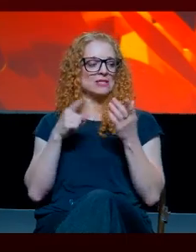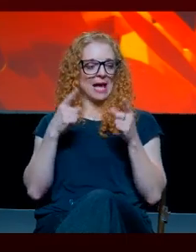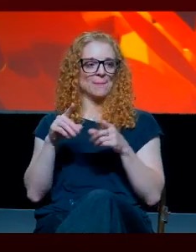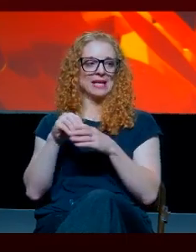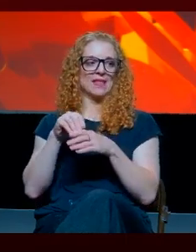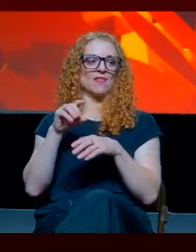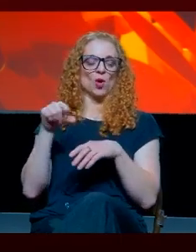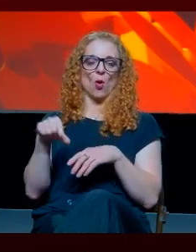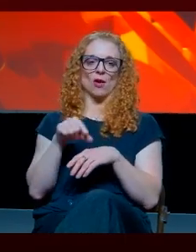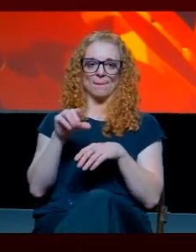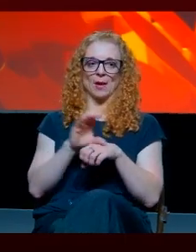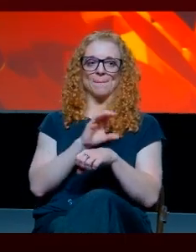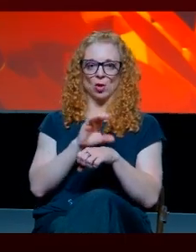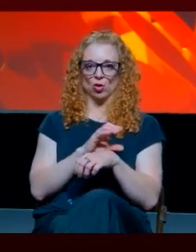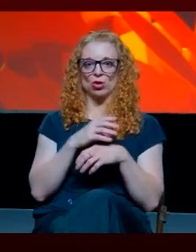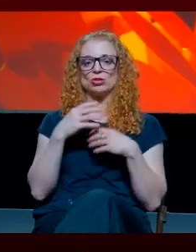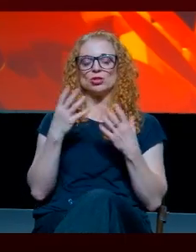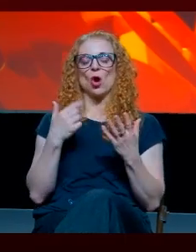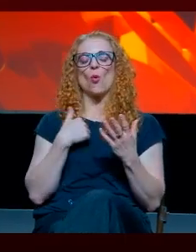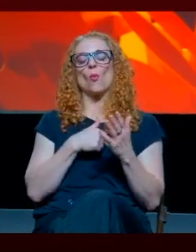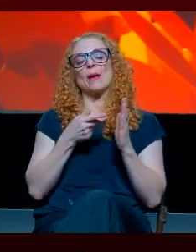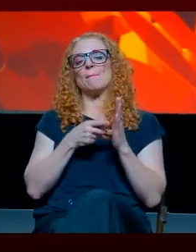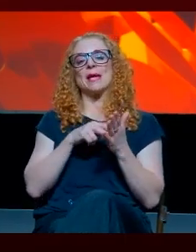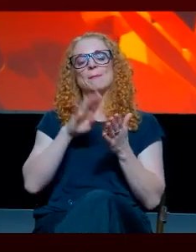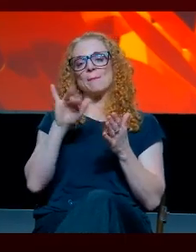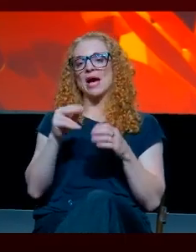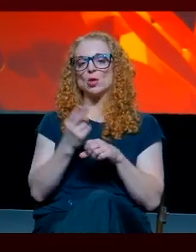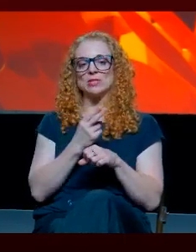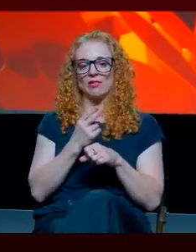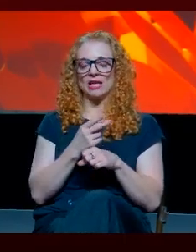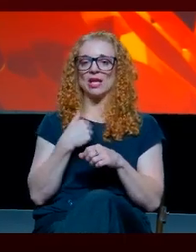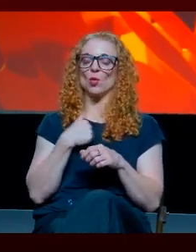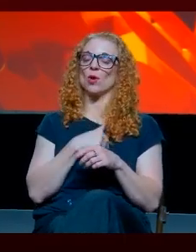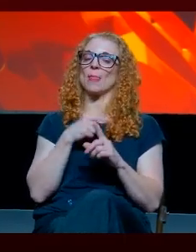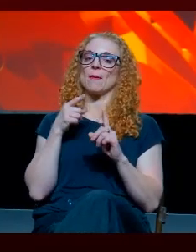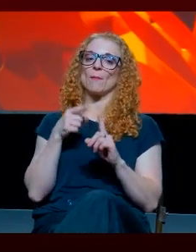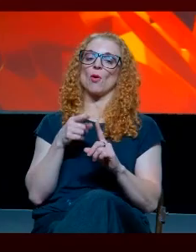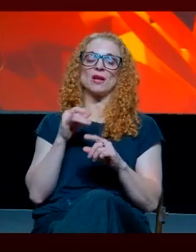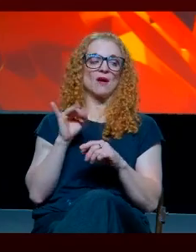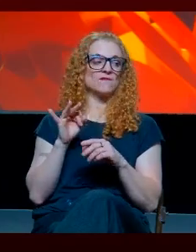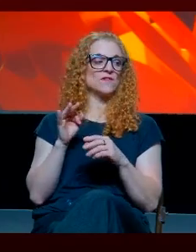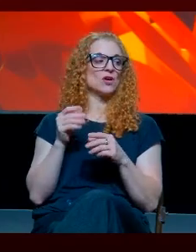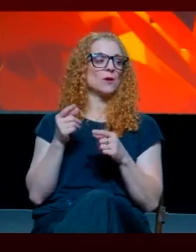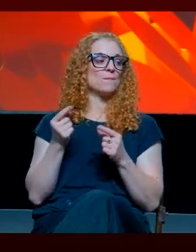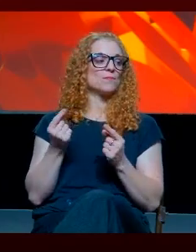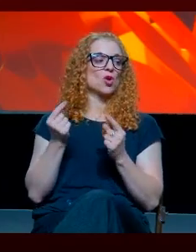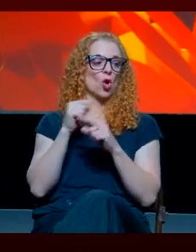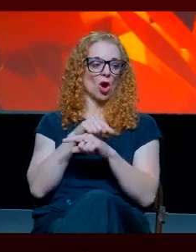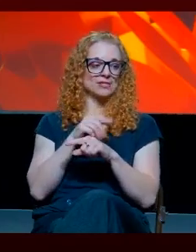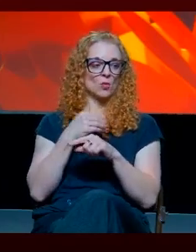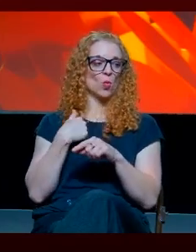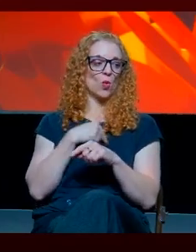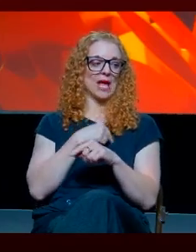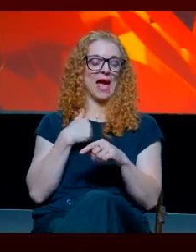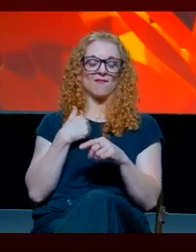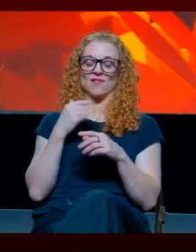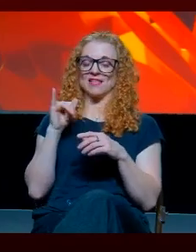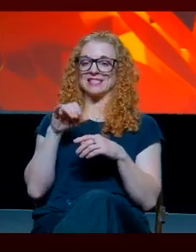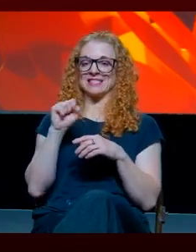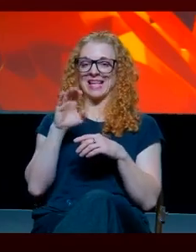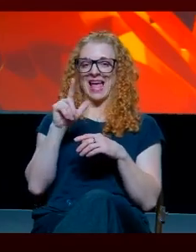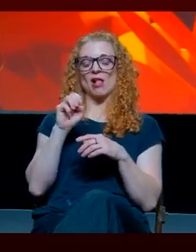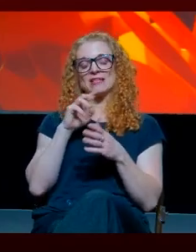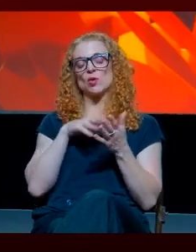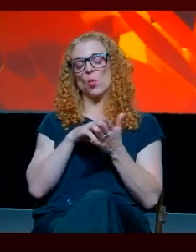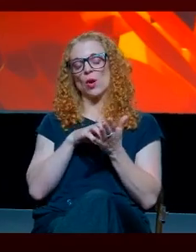computer. And so what we mean by utility is we're at a point where we cross and we have an exponential scaling. It's a weak